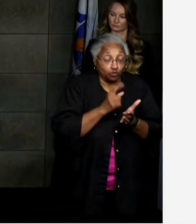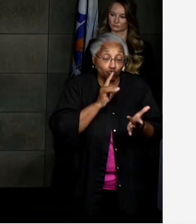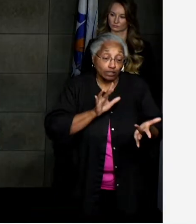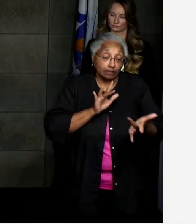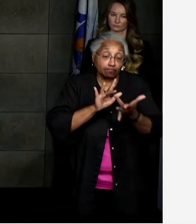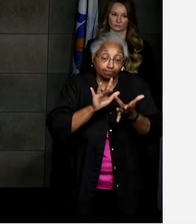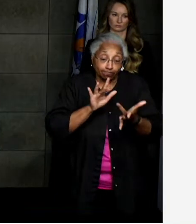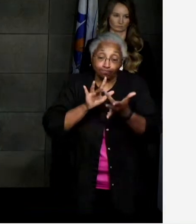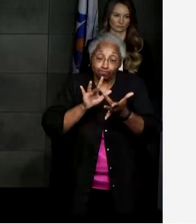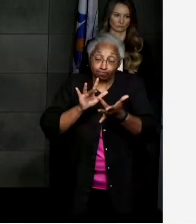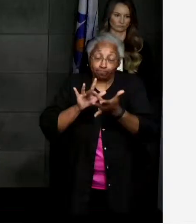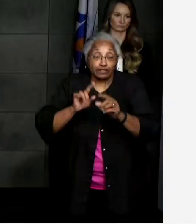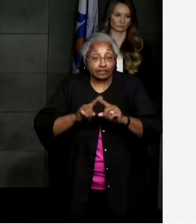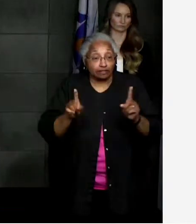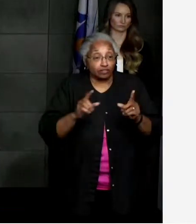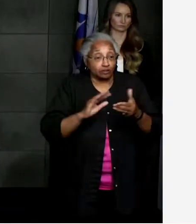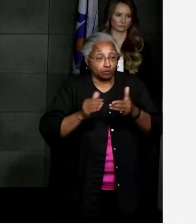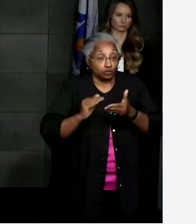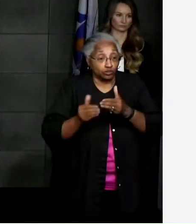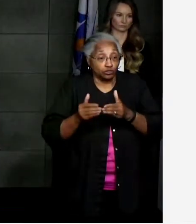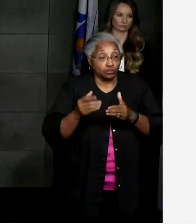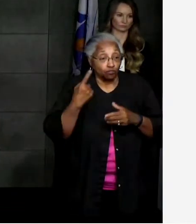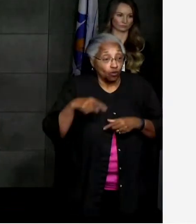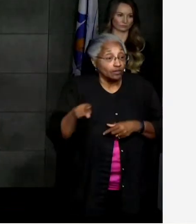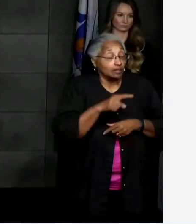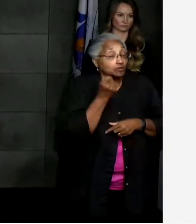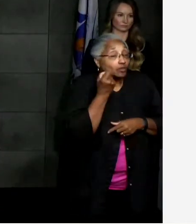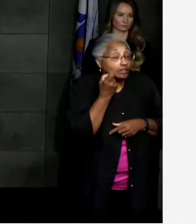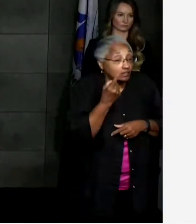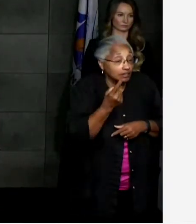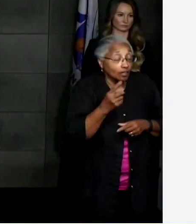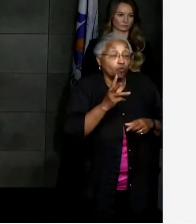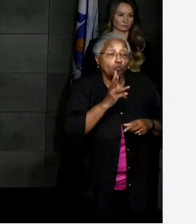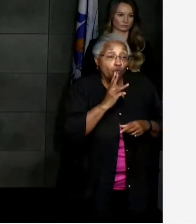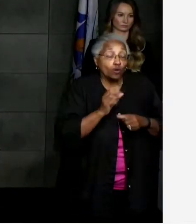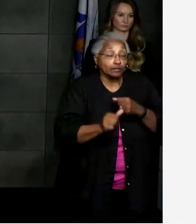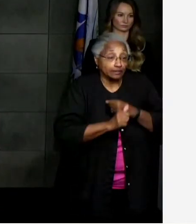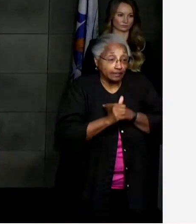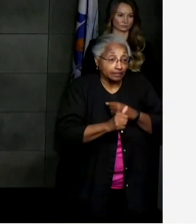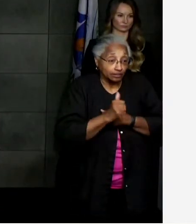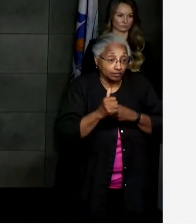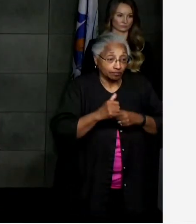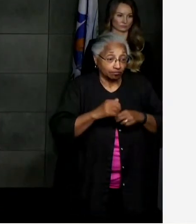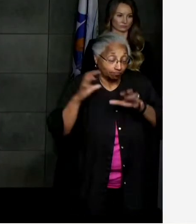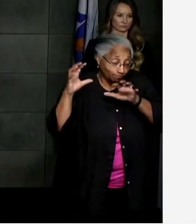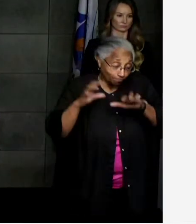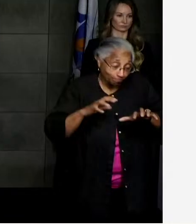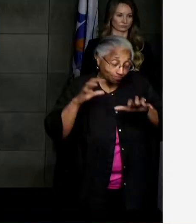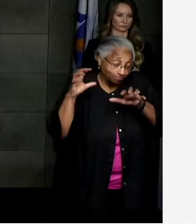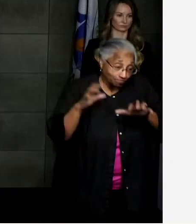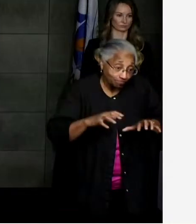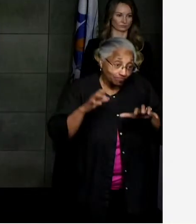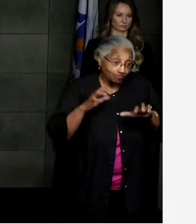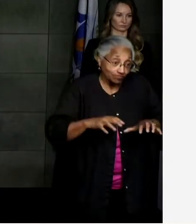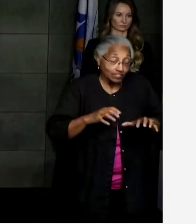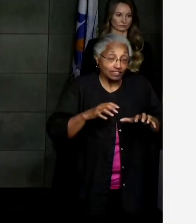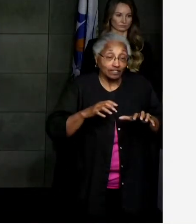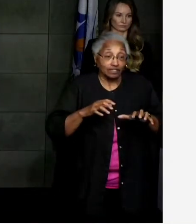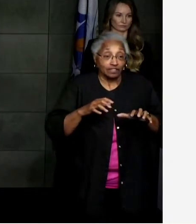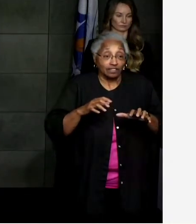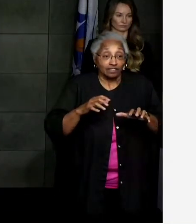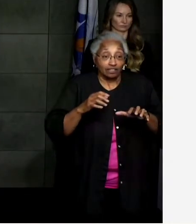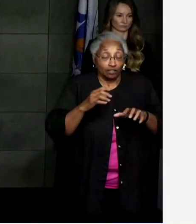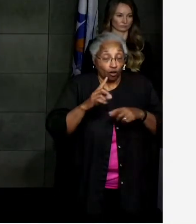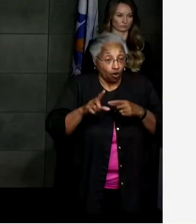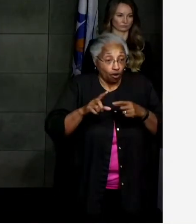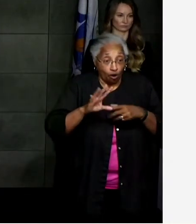to the communities to let them know the dangers of water. Inland, coastal, the rainfall is heavy year round. We're seeing some of these floods, and we're hearing from more and